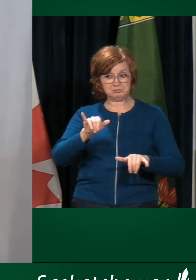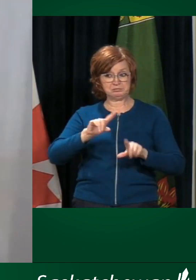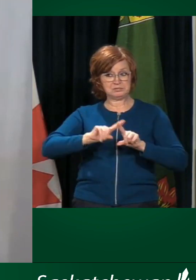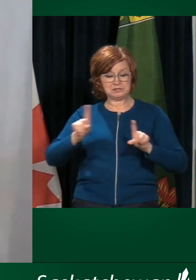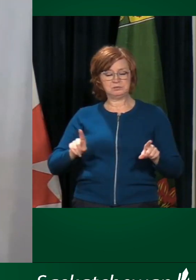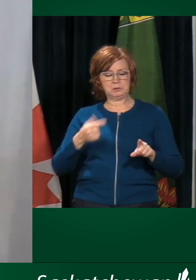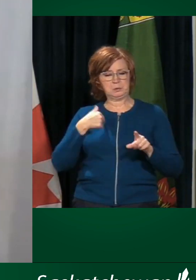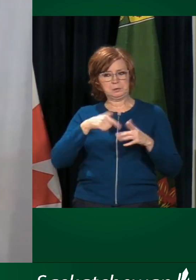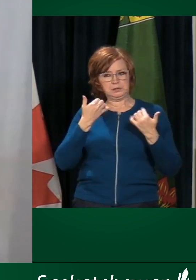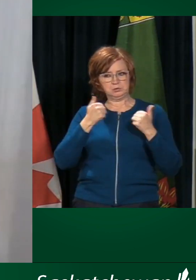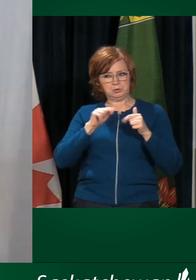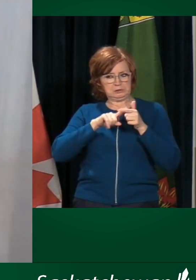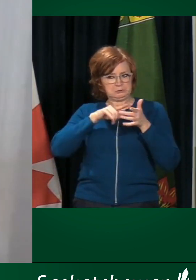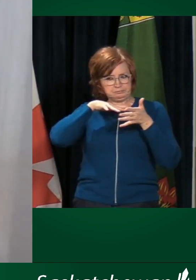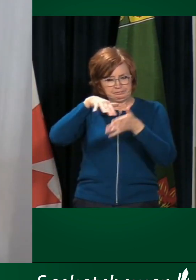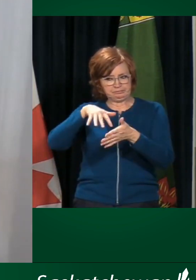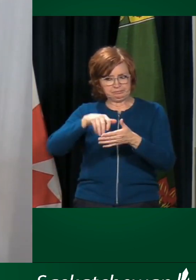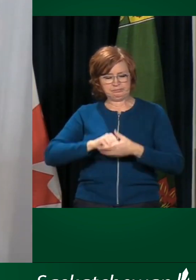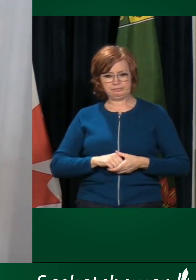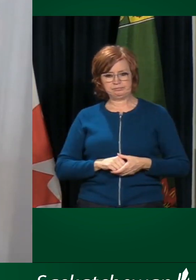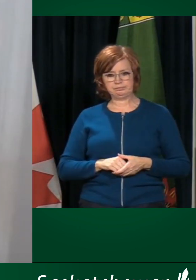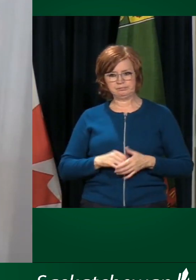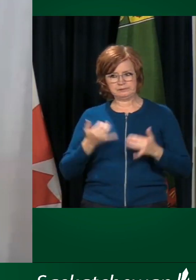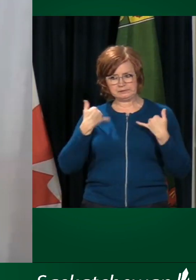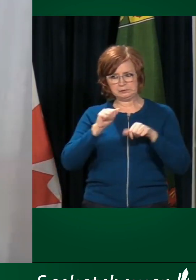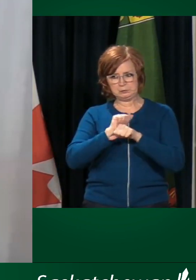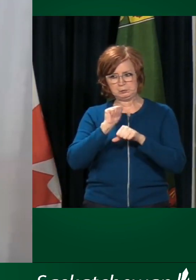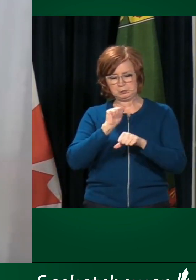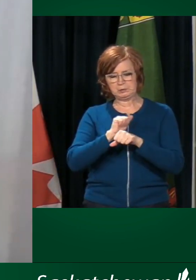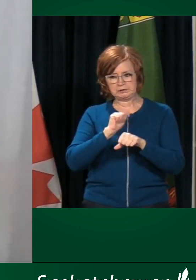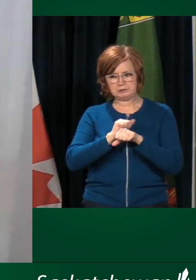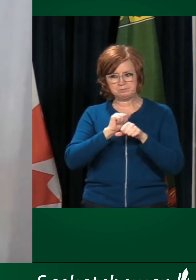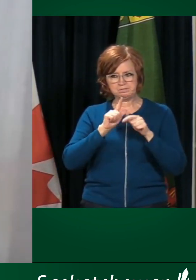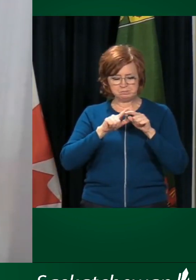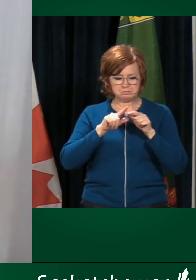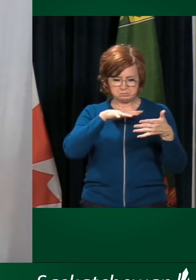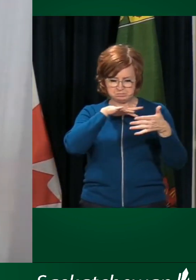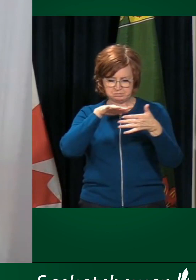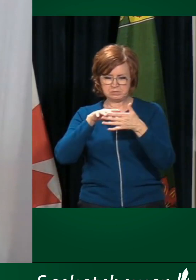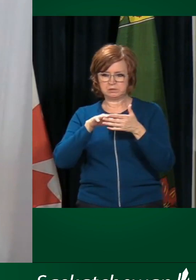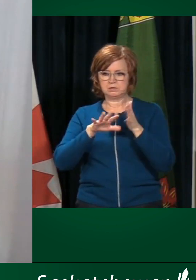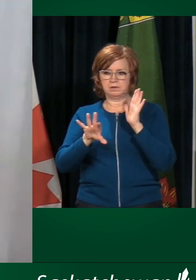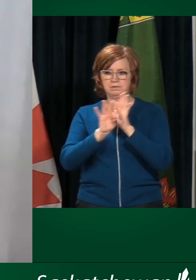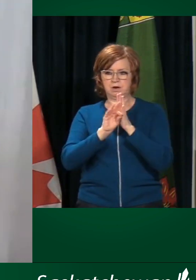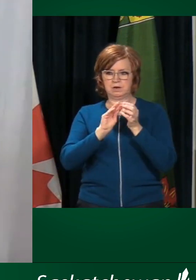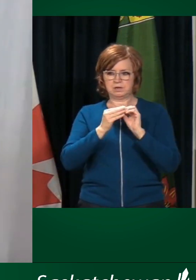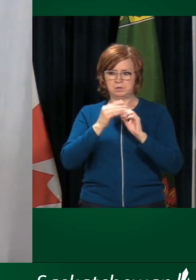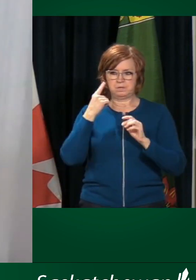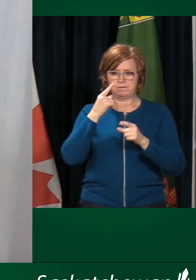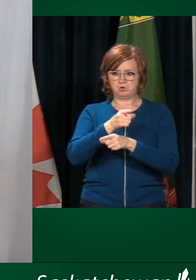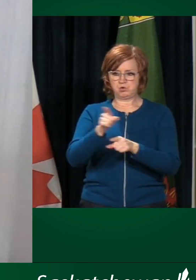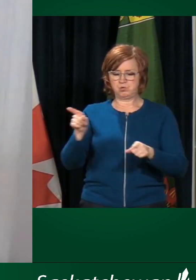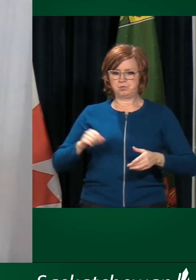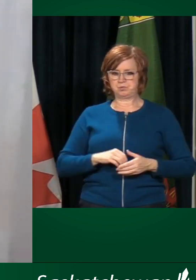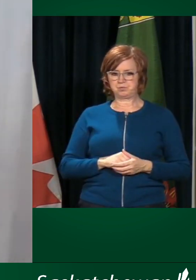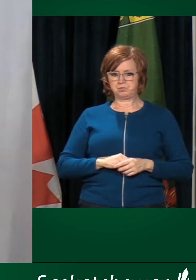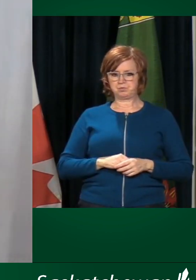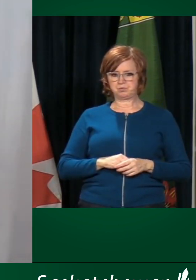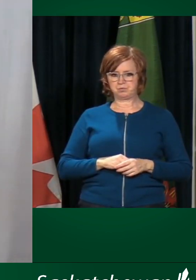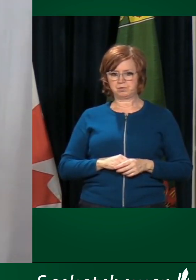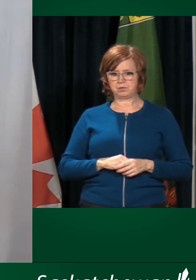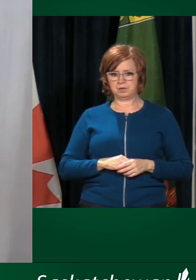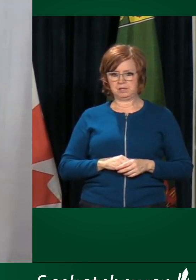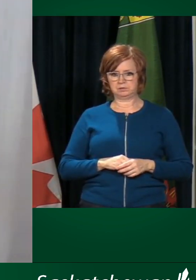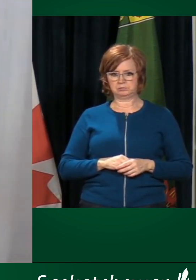nuanced decision making. And so that work is underway, and we're hopeful that we'll be able to